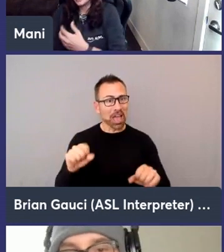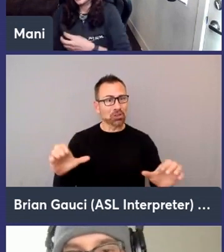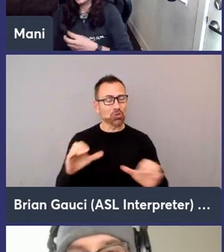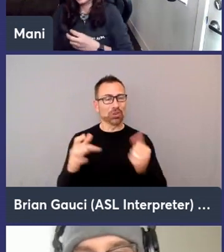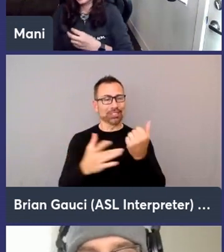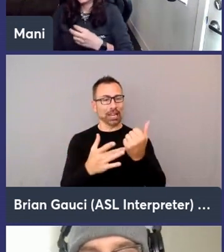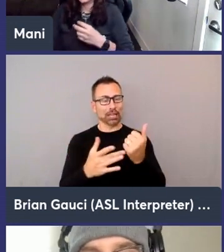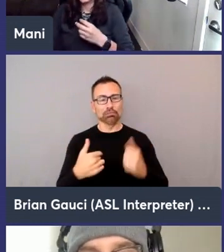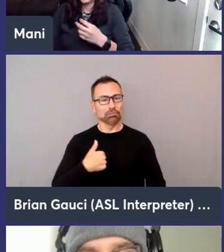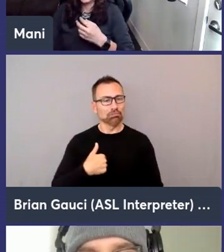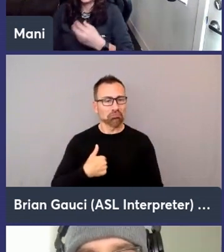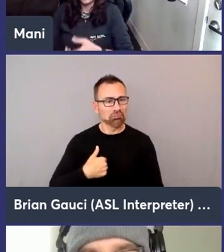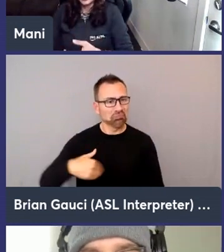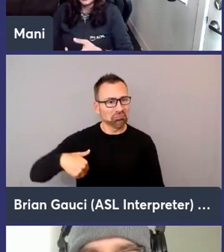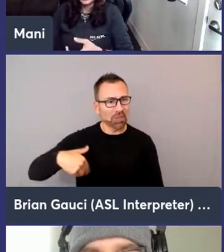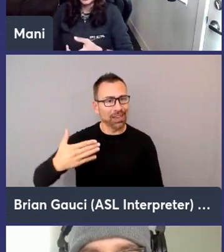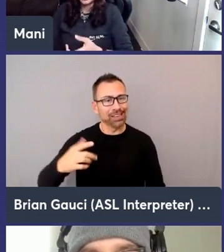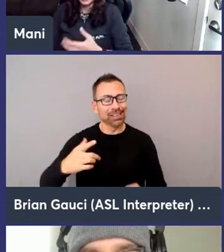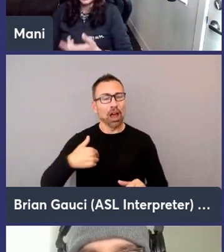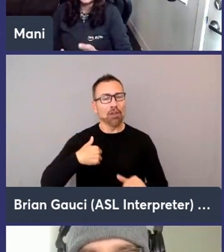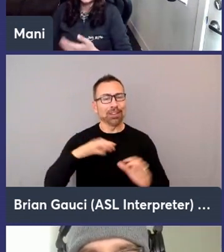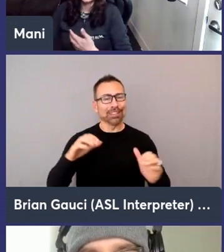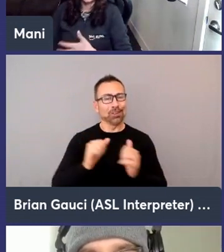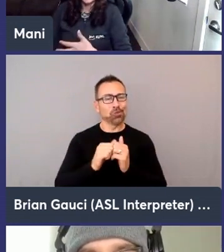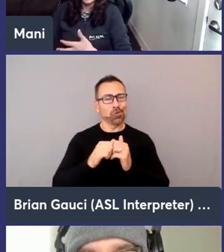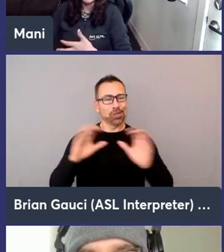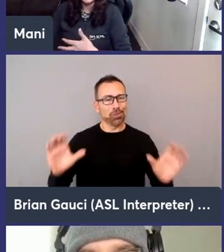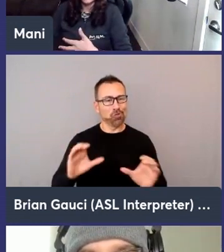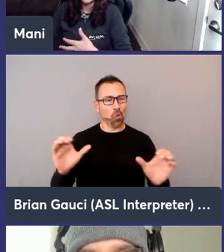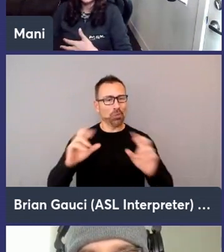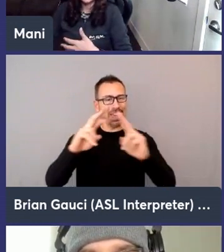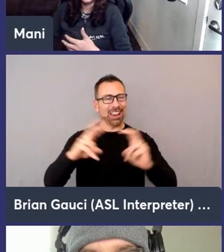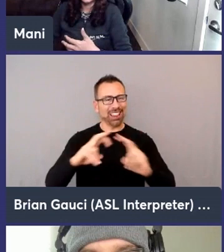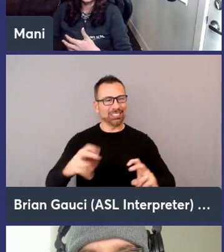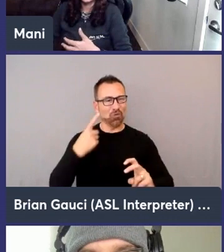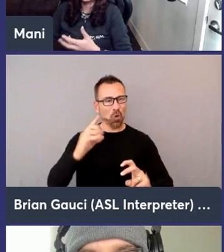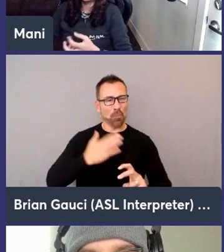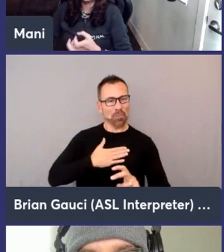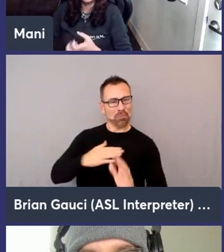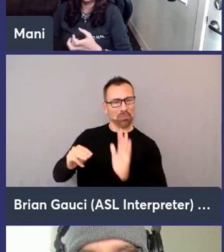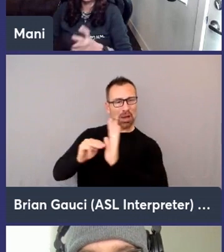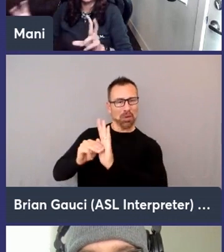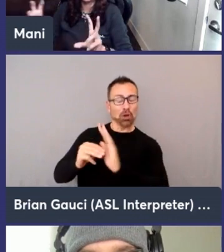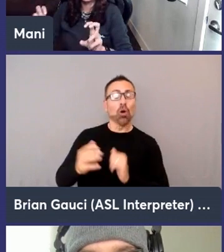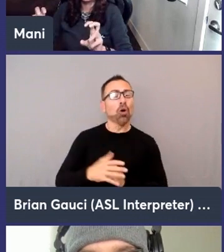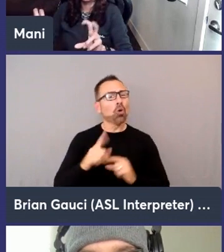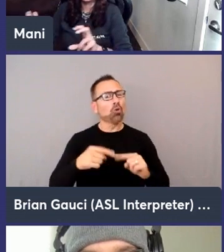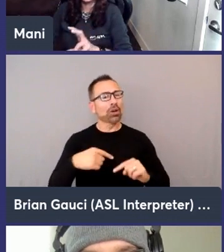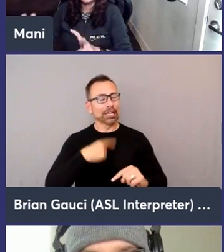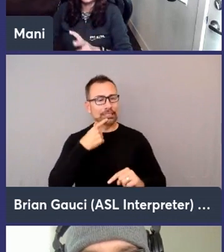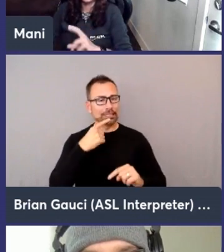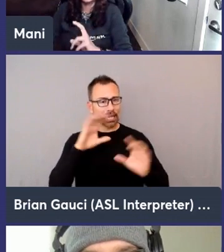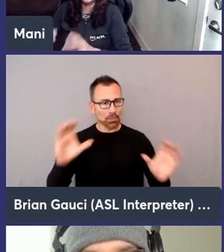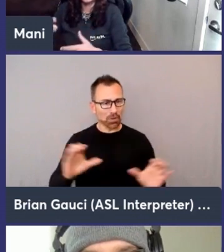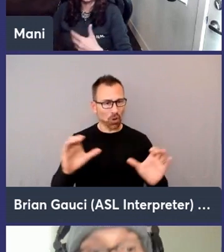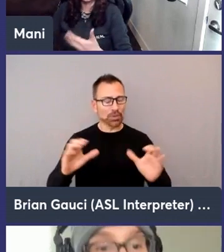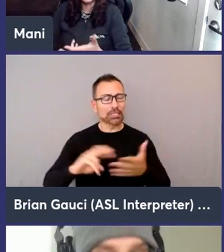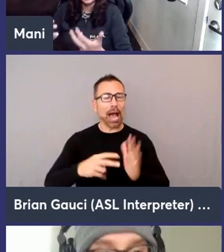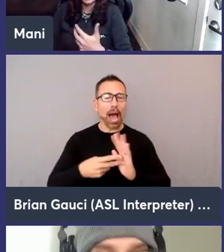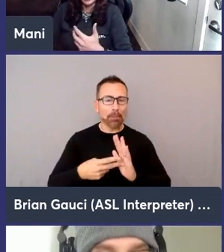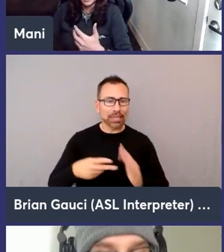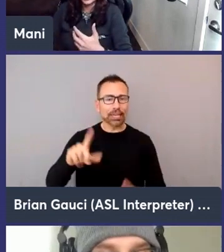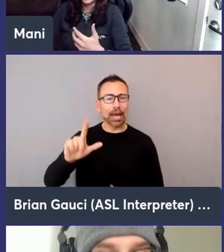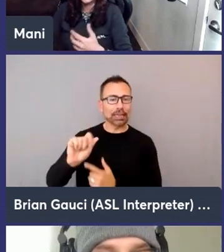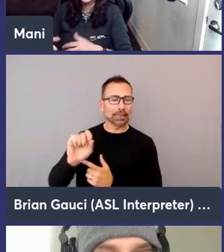that with the performance to analyze the performance of my model. When I say performance, I mean the latency, like how fast